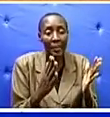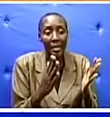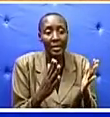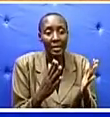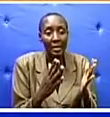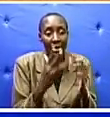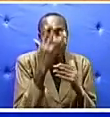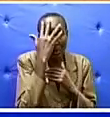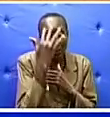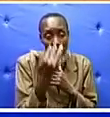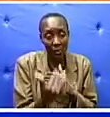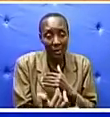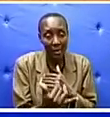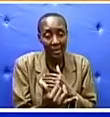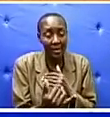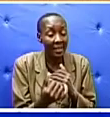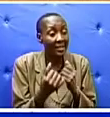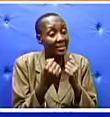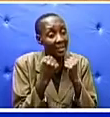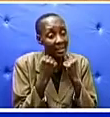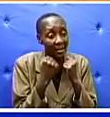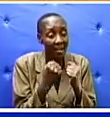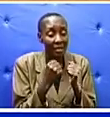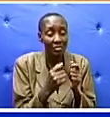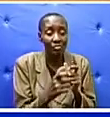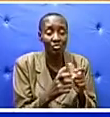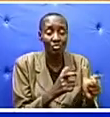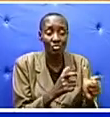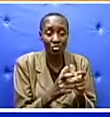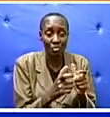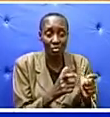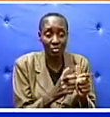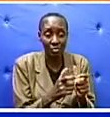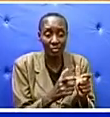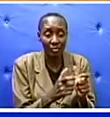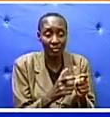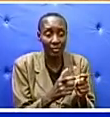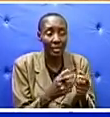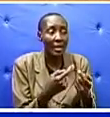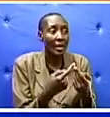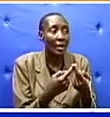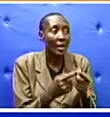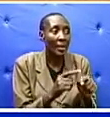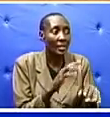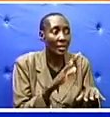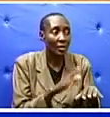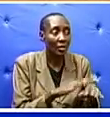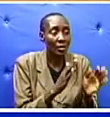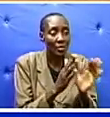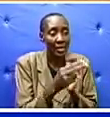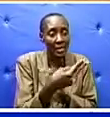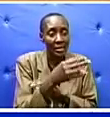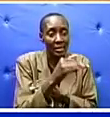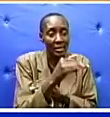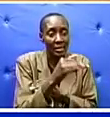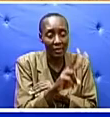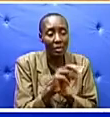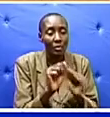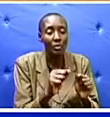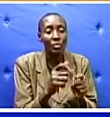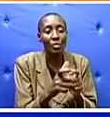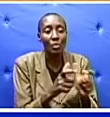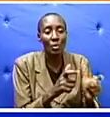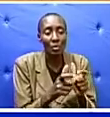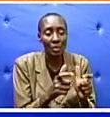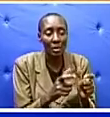because it's very hard to control it or manage it. But the good thing with HIV, you can manage it. But